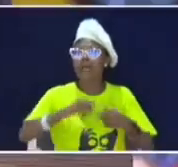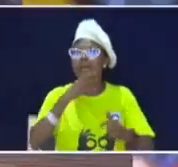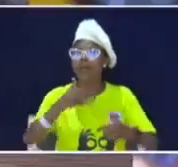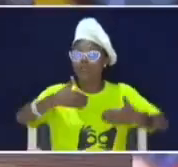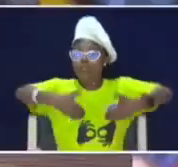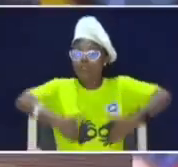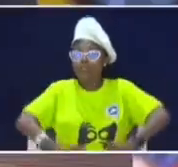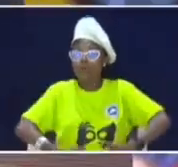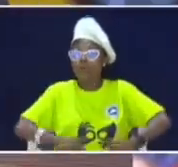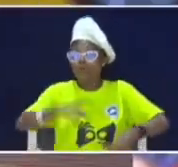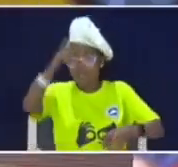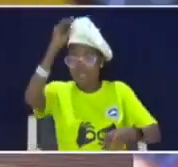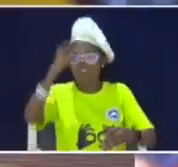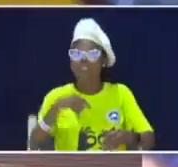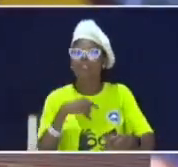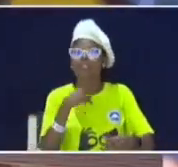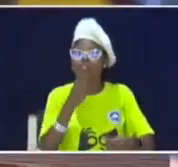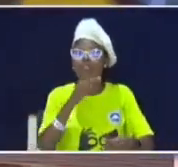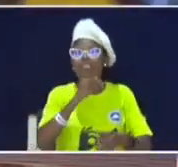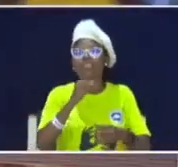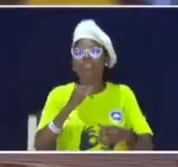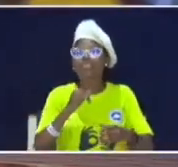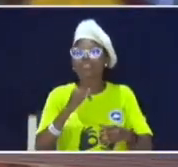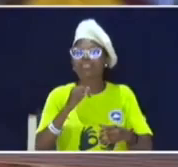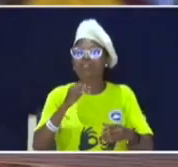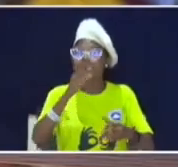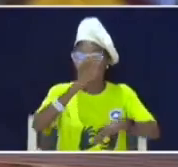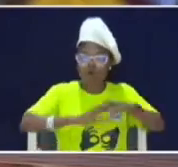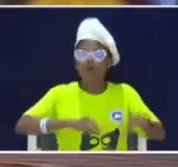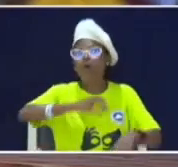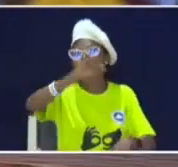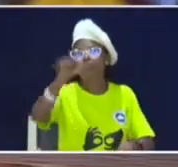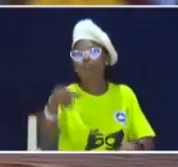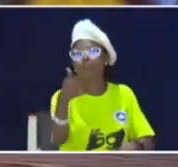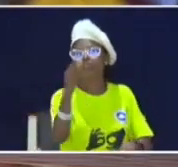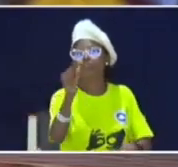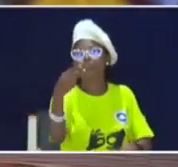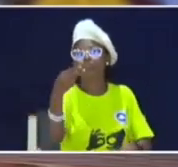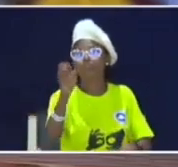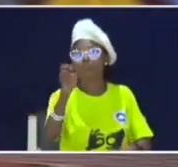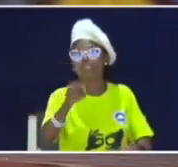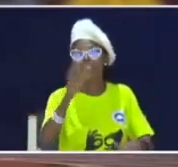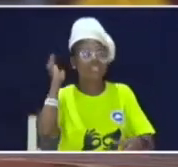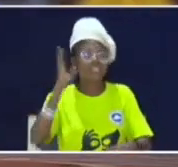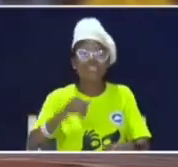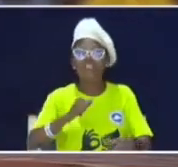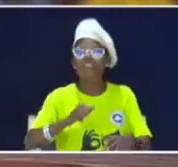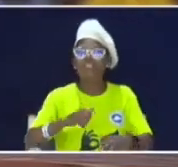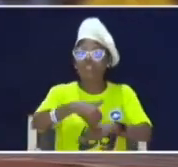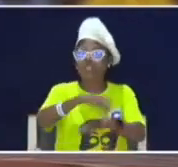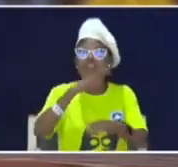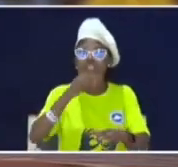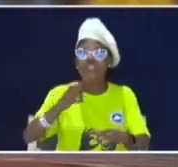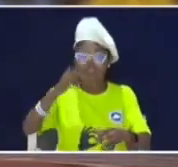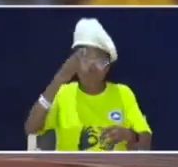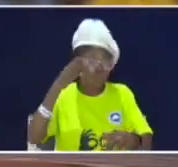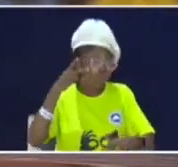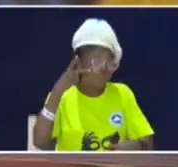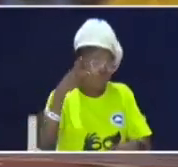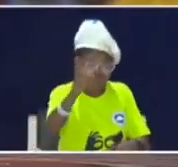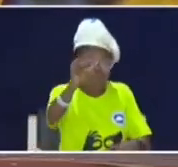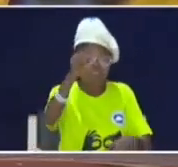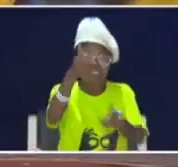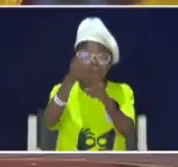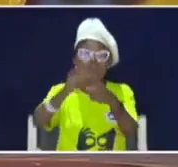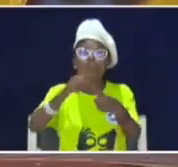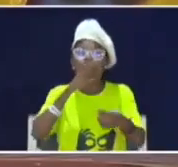called Joseph. Joseph caught a dream and a vision and saw himself becoming a great man. He held